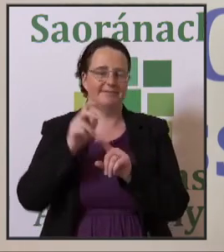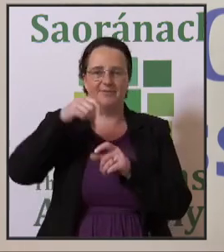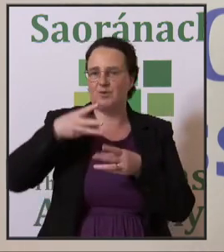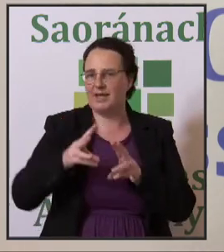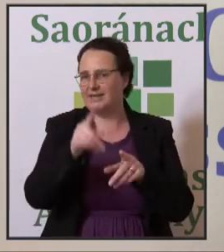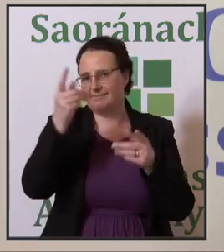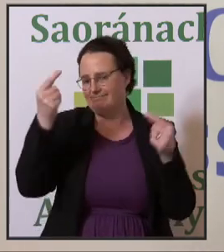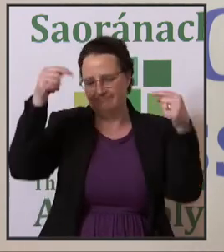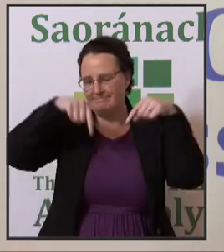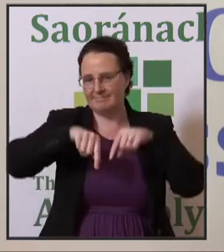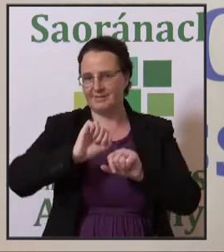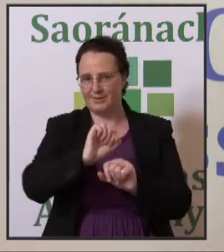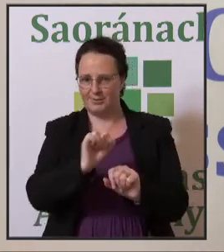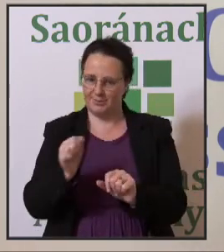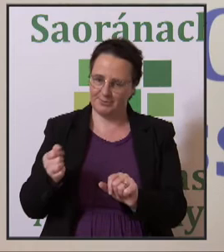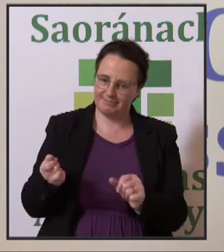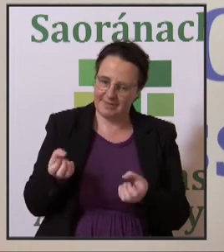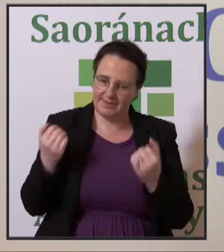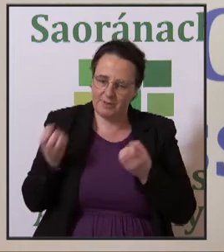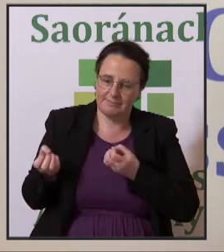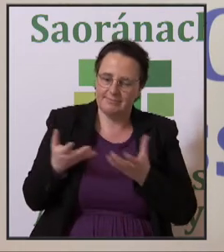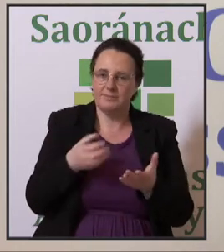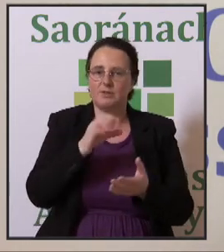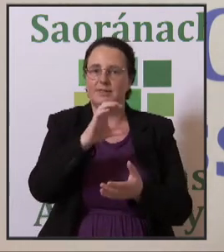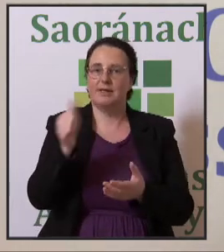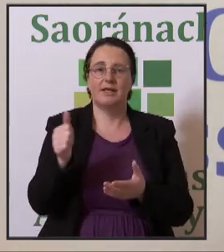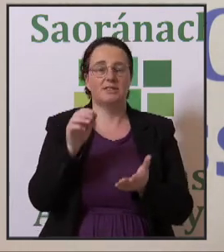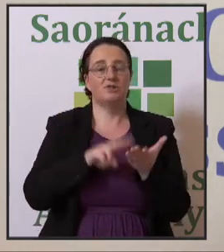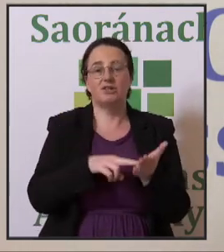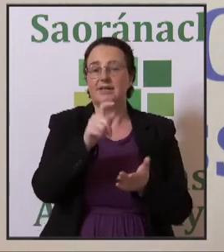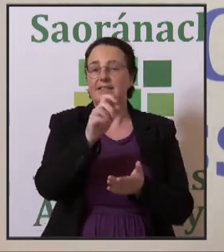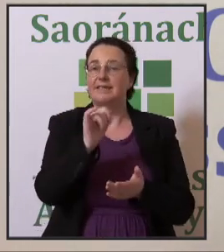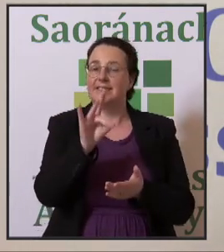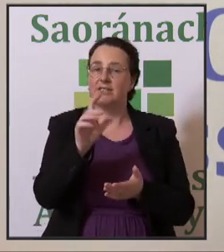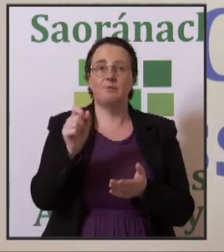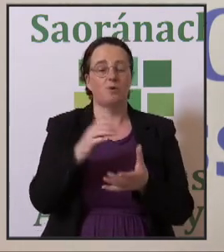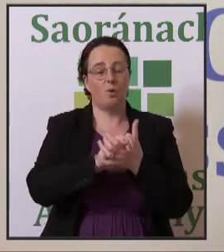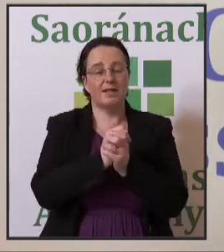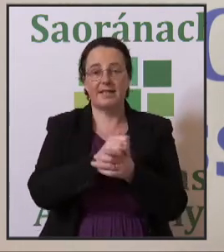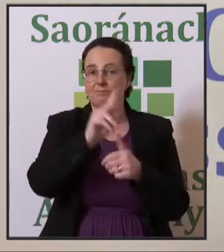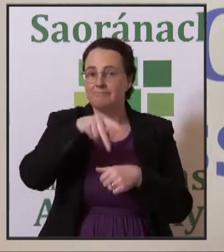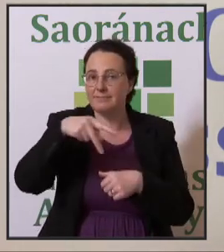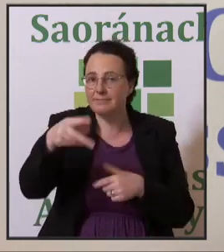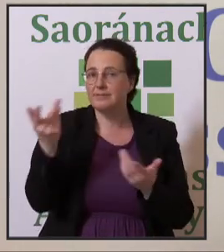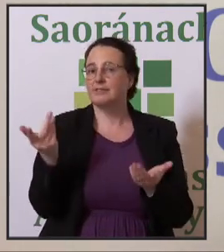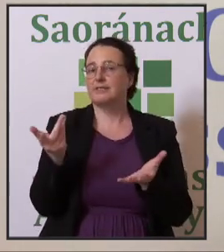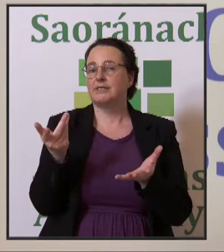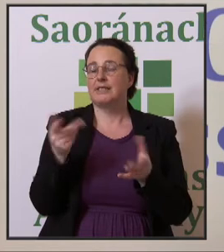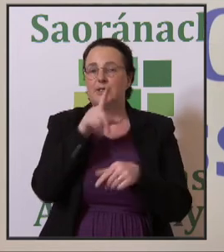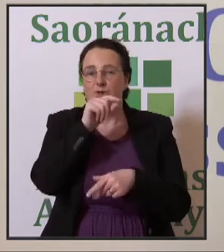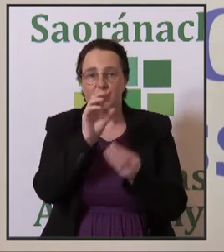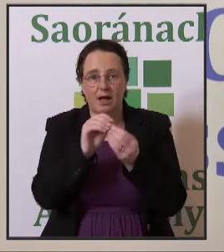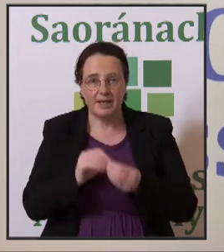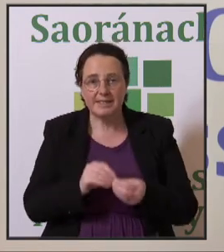even down through the chimneys. So let's have your TikTok videos, your WhatsApp conversations, your Twitter comments, and your